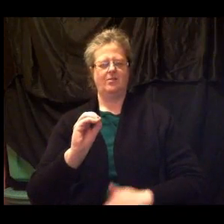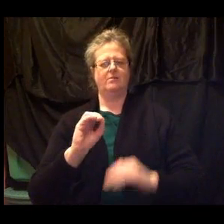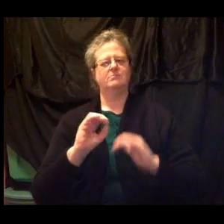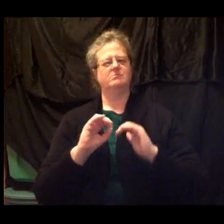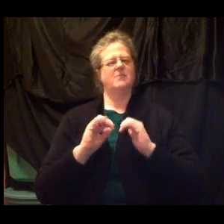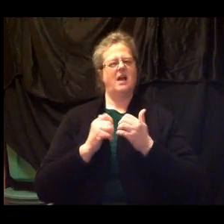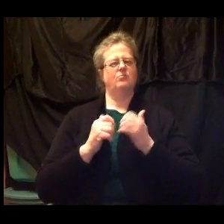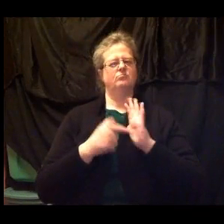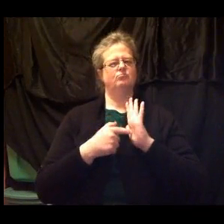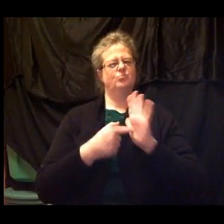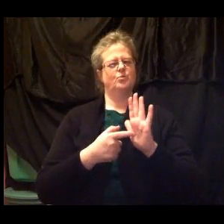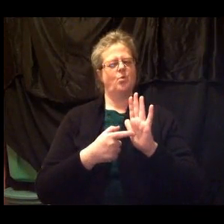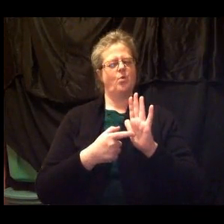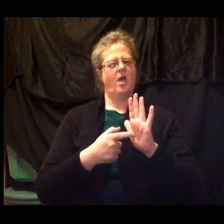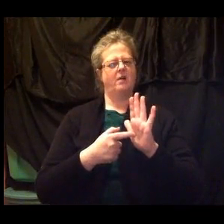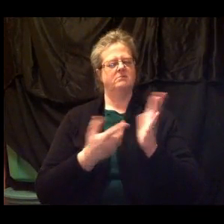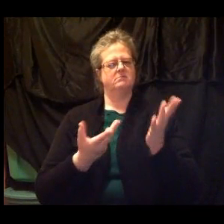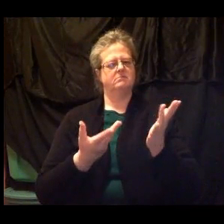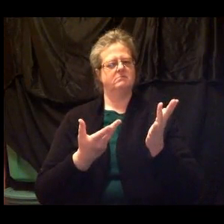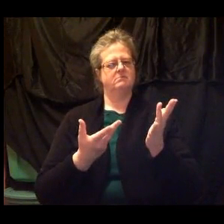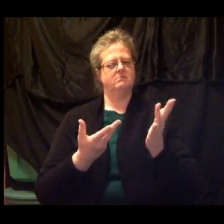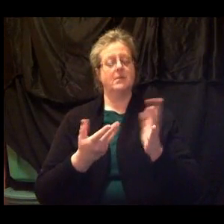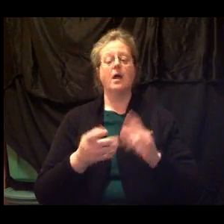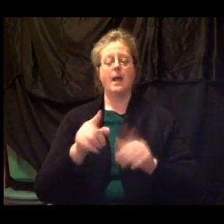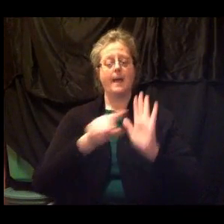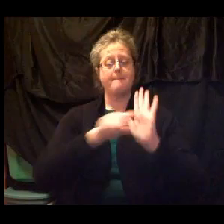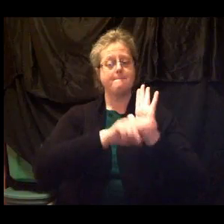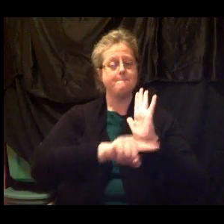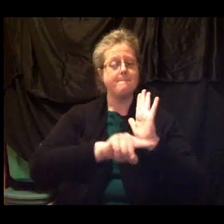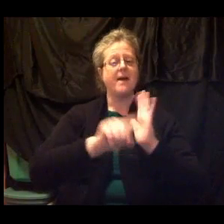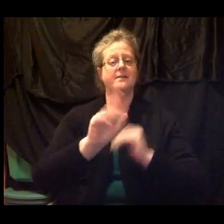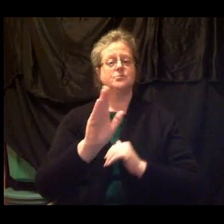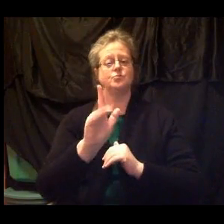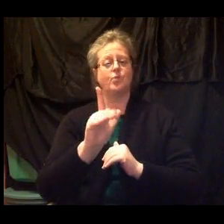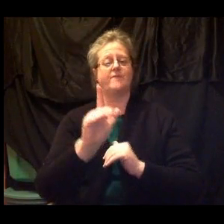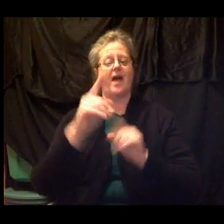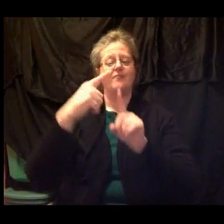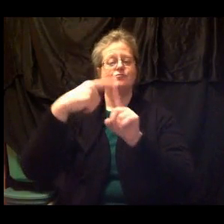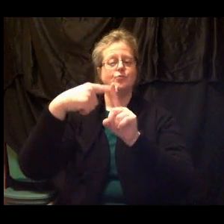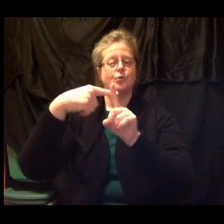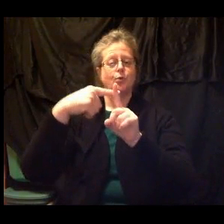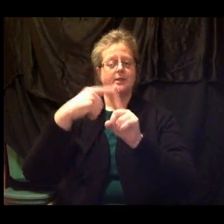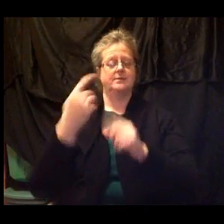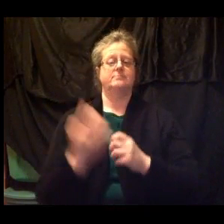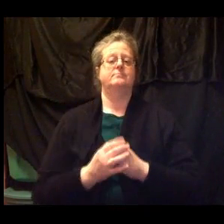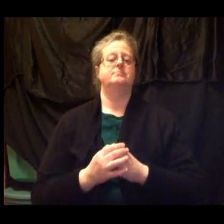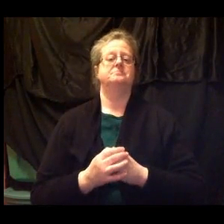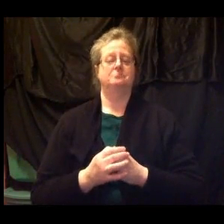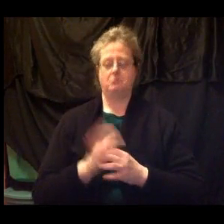that mathematically? Minus. Yes, very good. Minus 25 degrees. Perfect. Perfect.